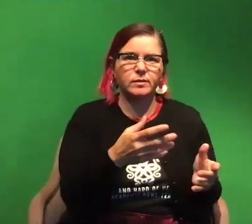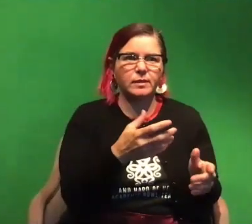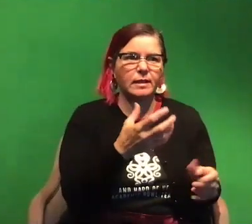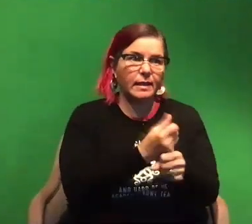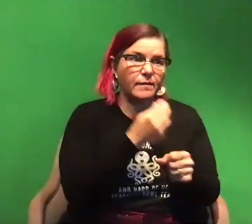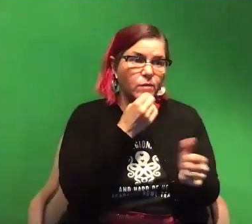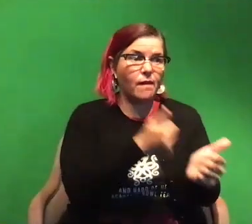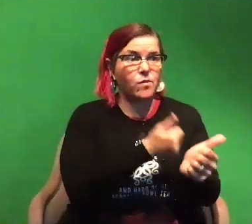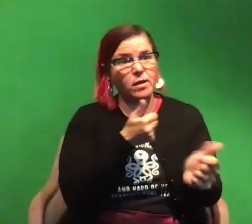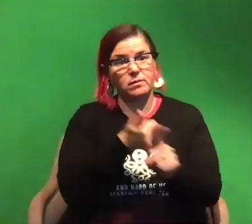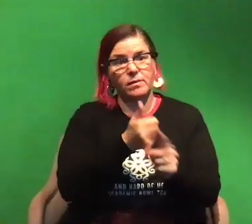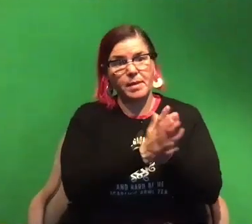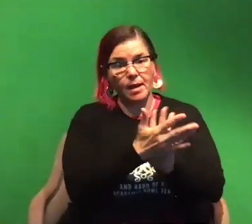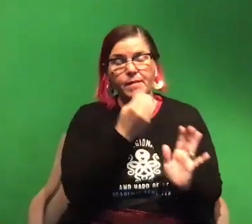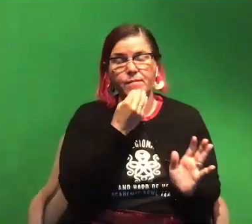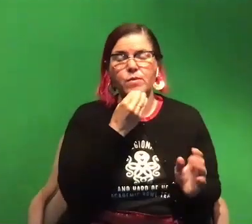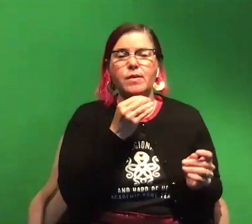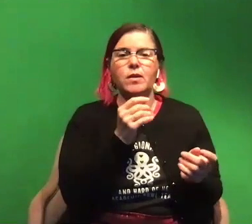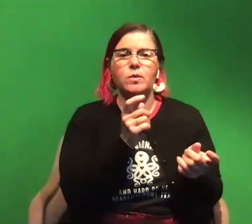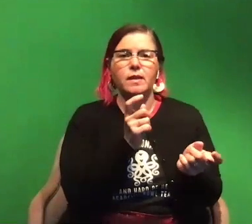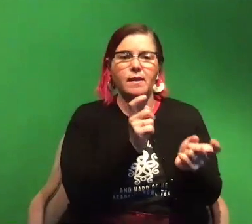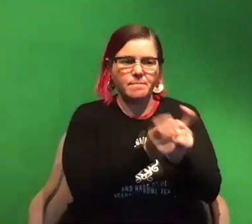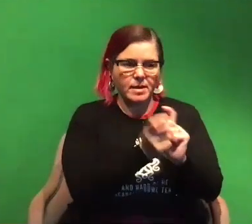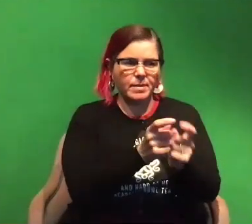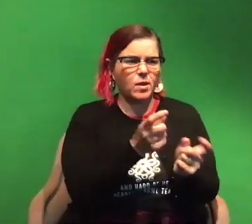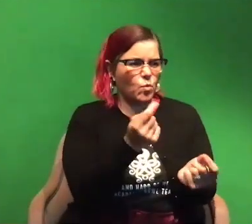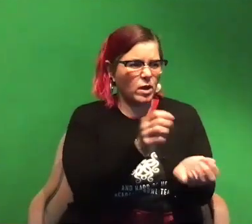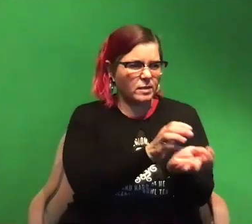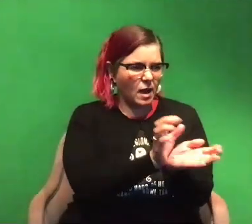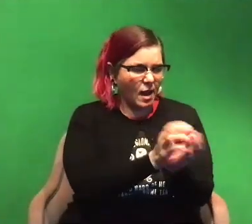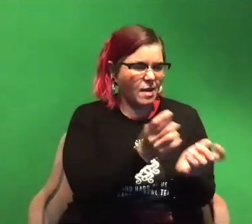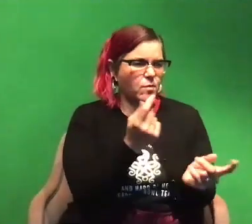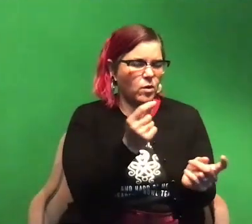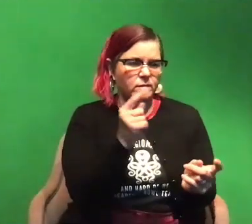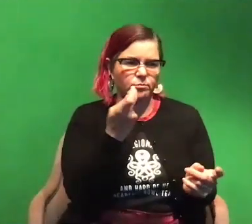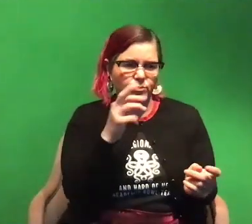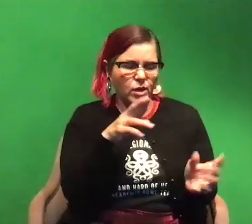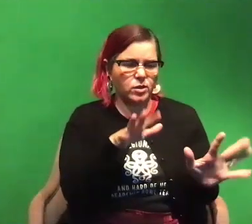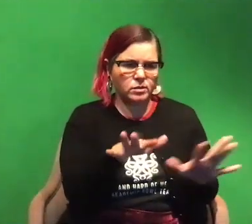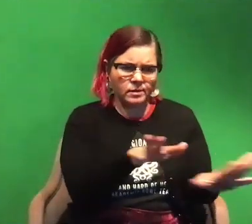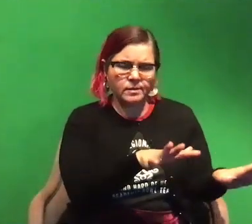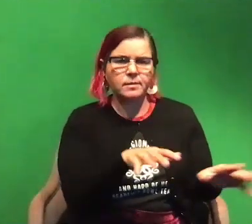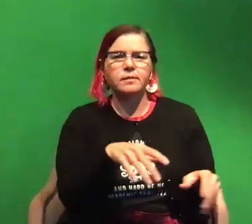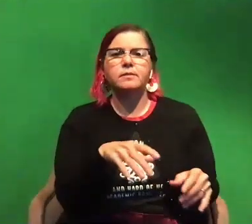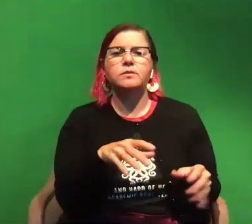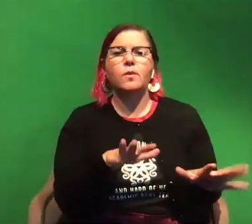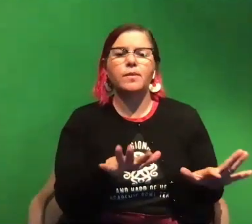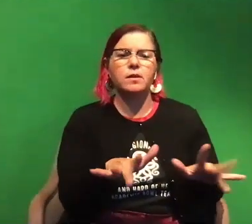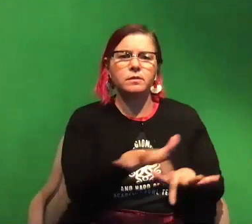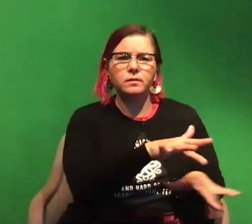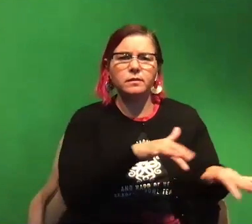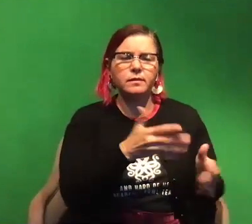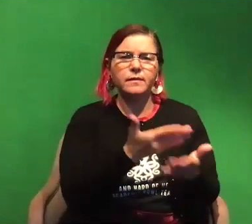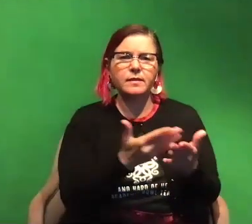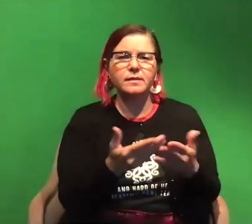food. They manipulate that environment to see what's a clam or what's potentially a predator. And so when they're manipulating these objects that we